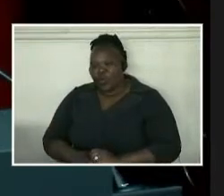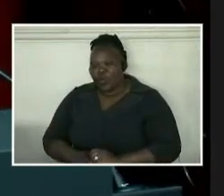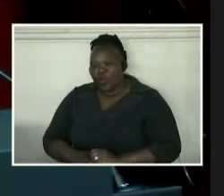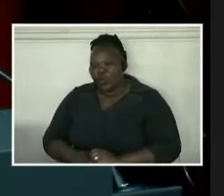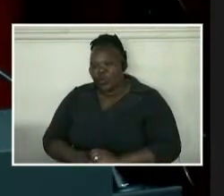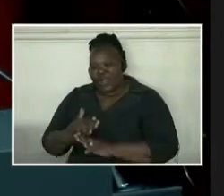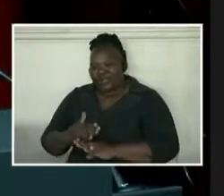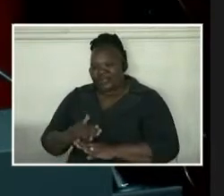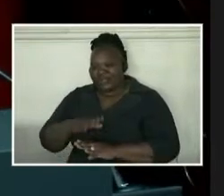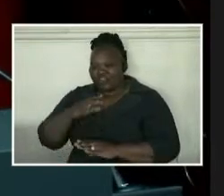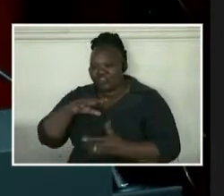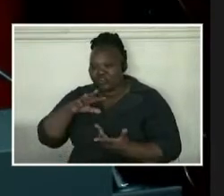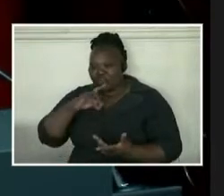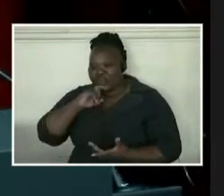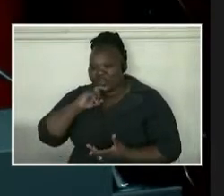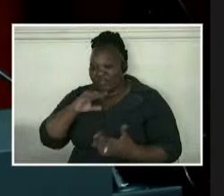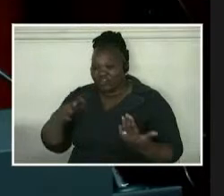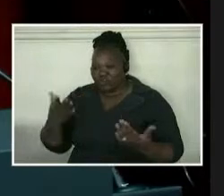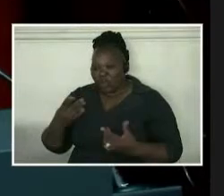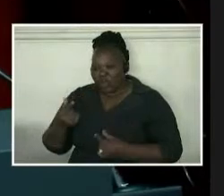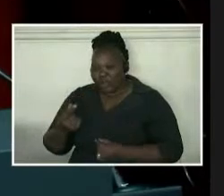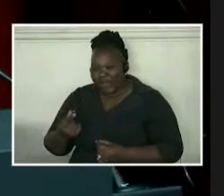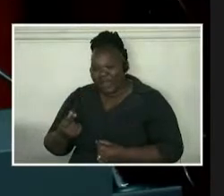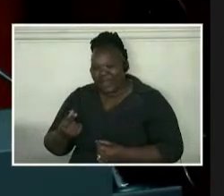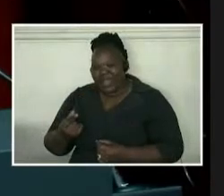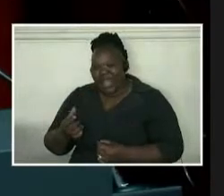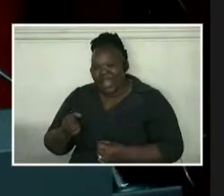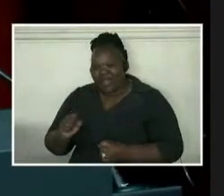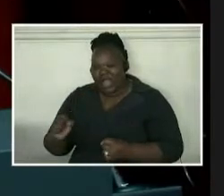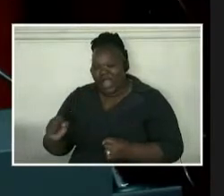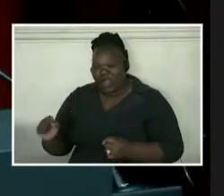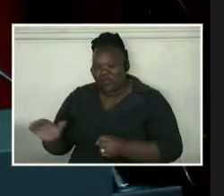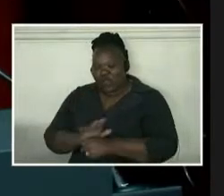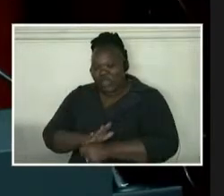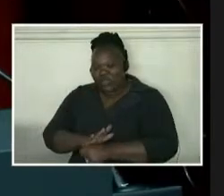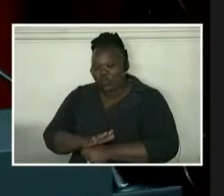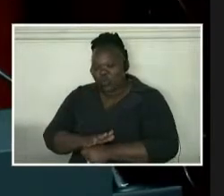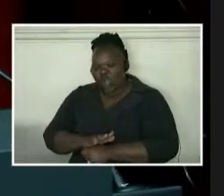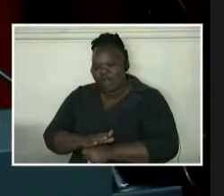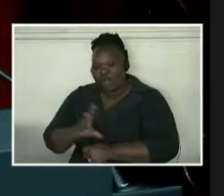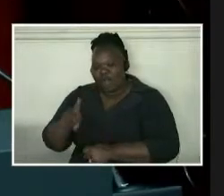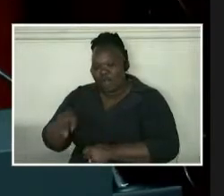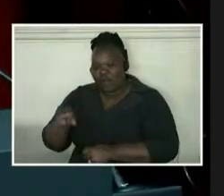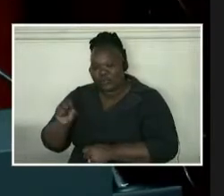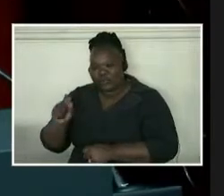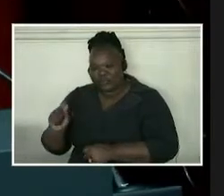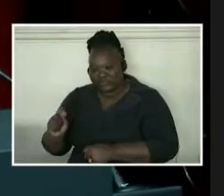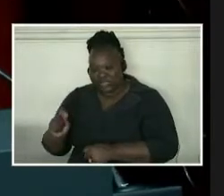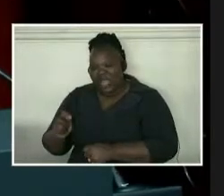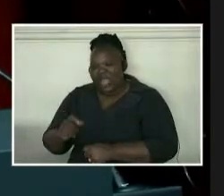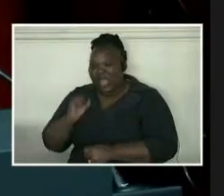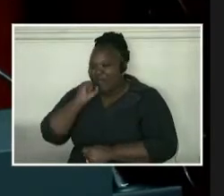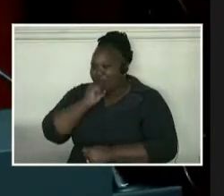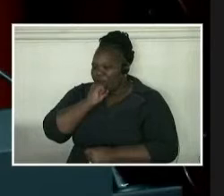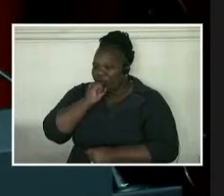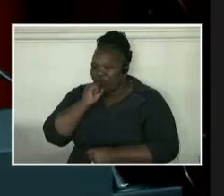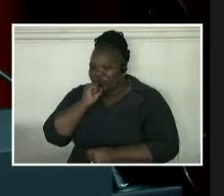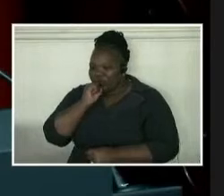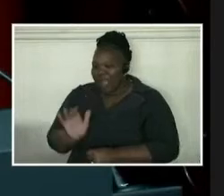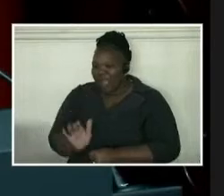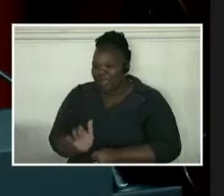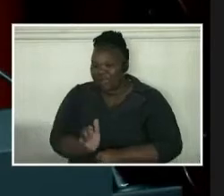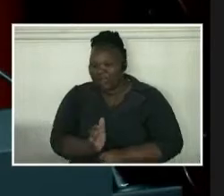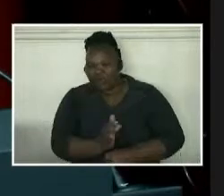disturbing in view of the critical vacancies that is still available musicians have been sidelined during the pandemic